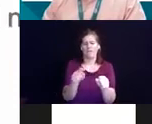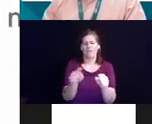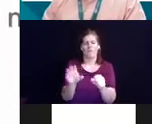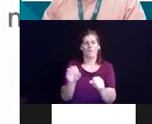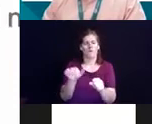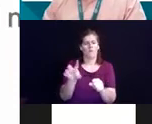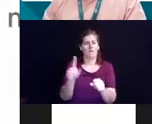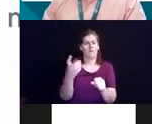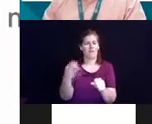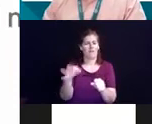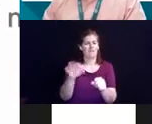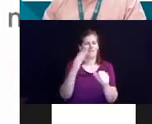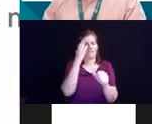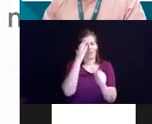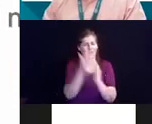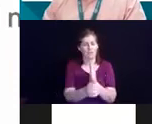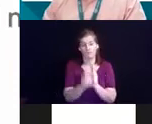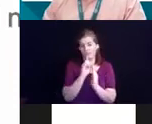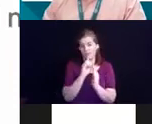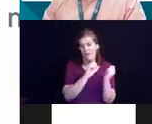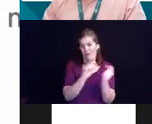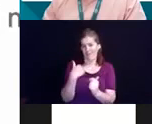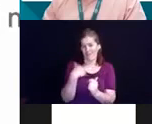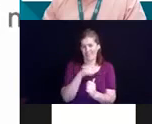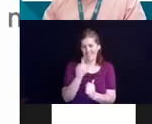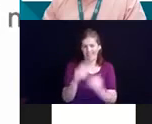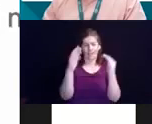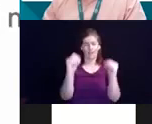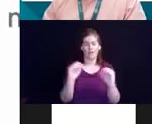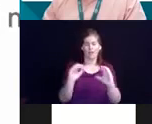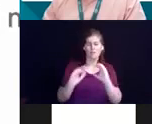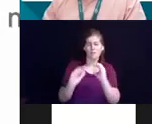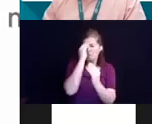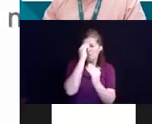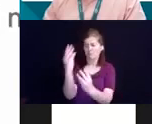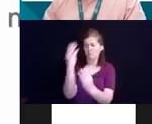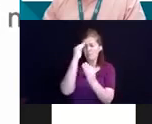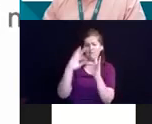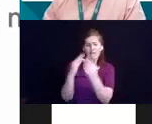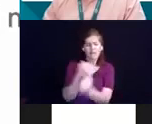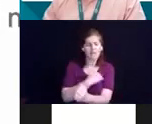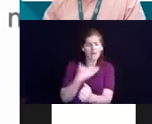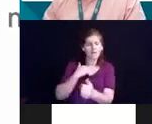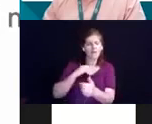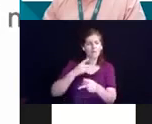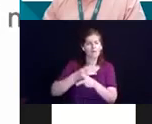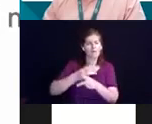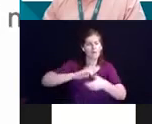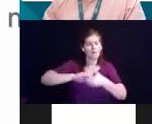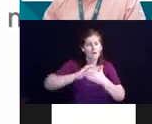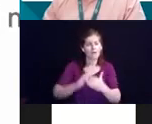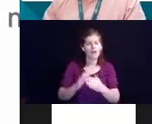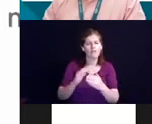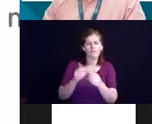knowledge and skills, which is pretty much everyone. Communicating with family members or care partners and following up from previous conversations with